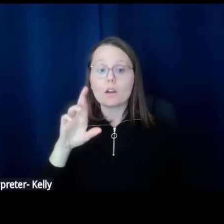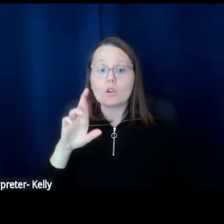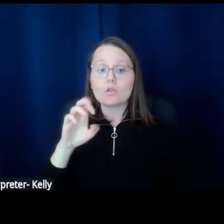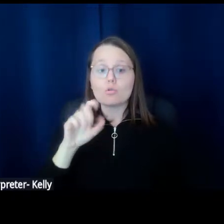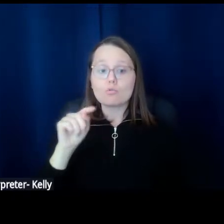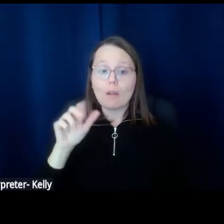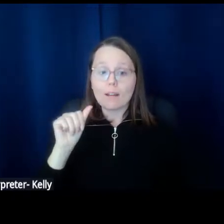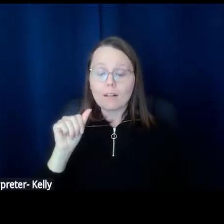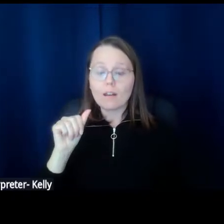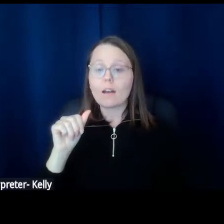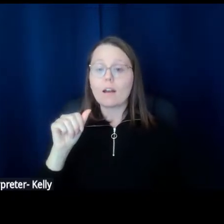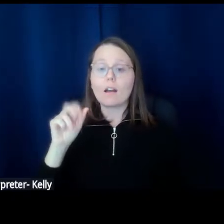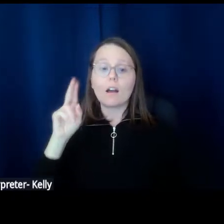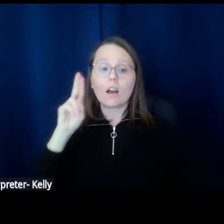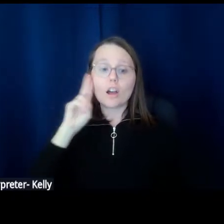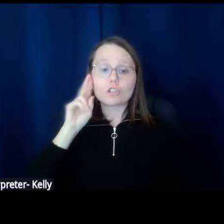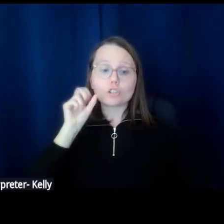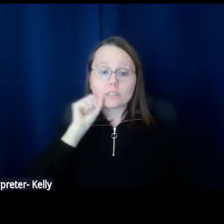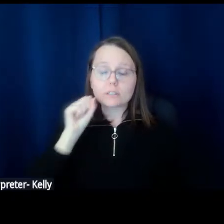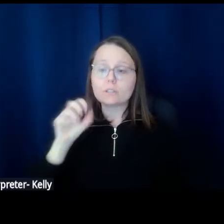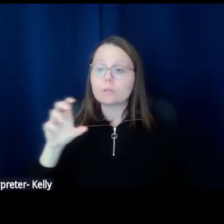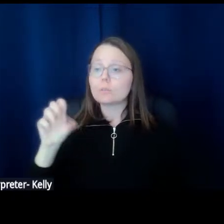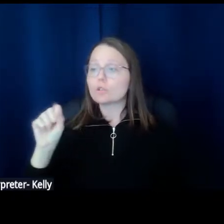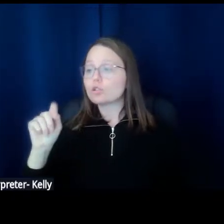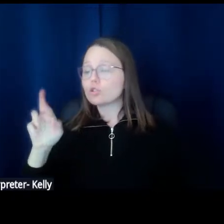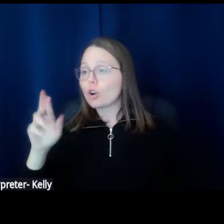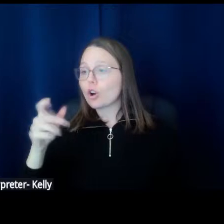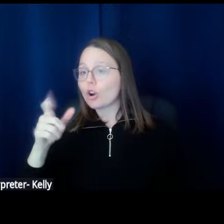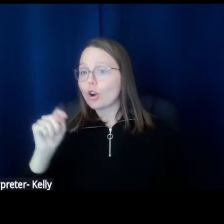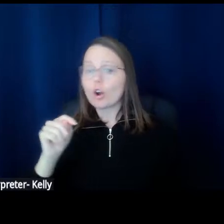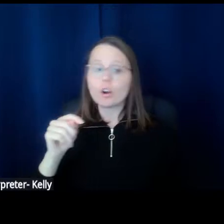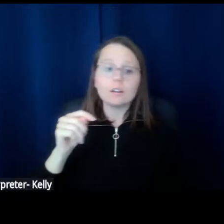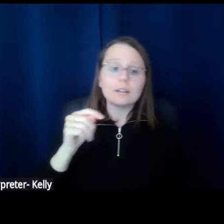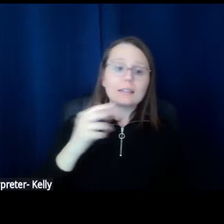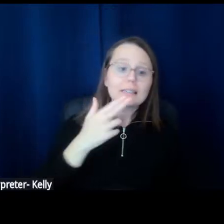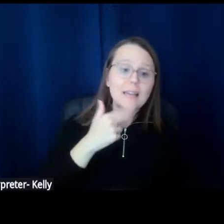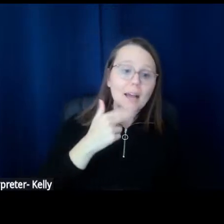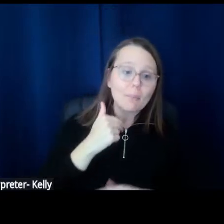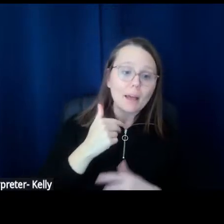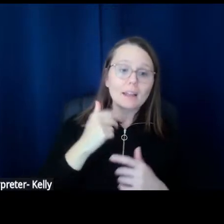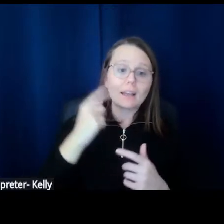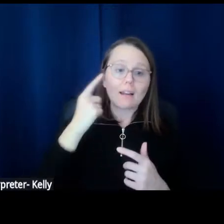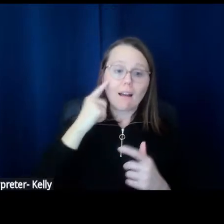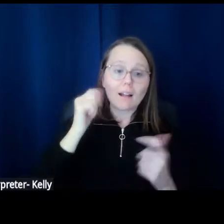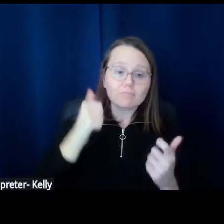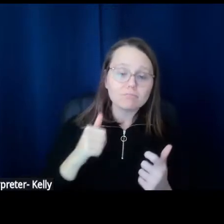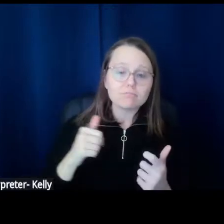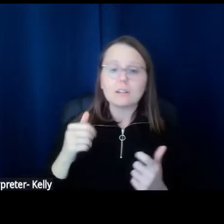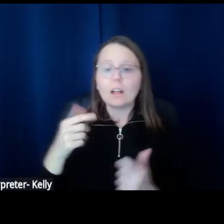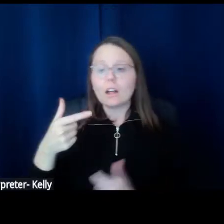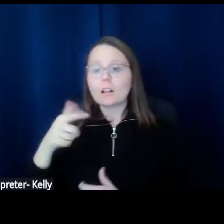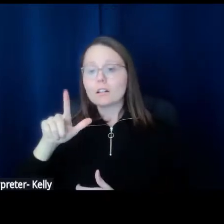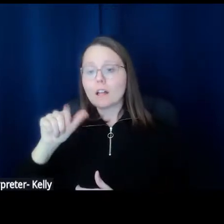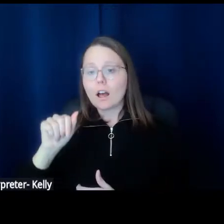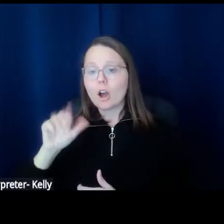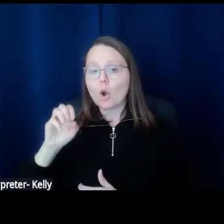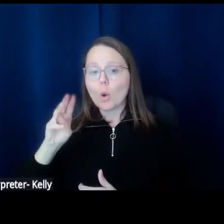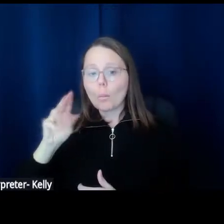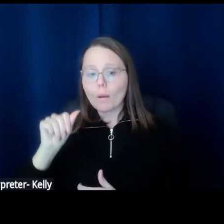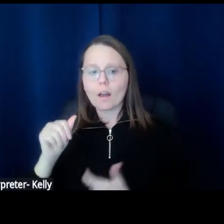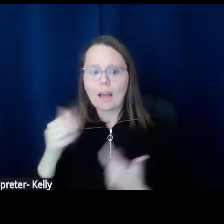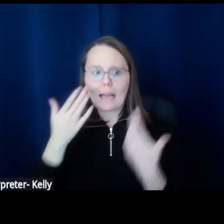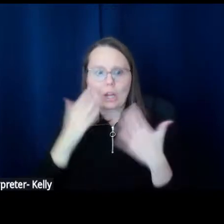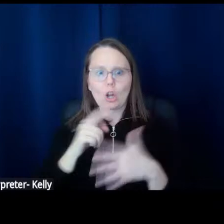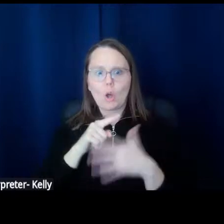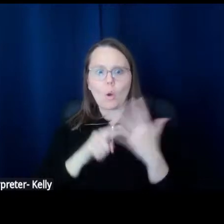Usher syndrome, Stargardt disease, diabetic retinopathy, glaucoma. I didn't know anything about any kind of vision loss. I just knew you either had glasses or you